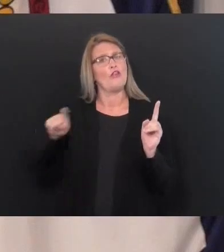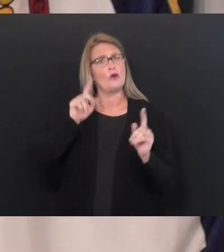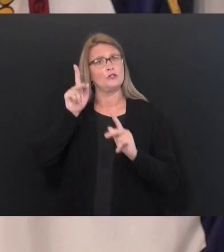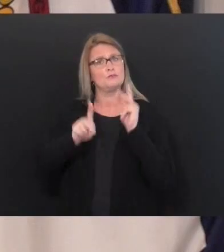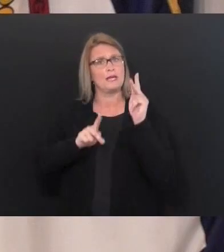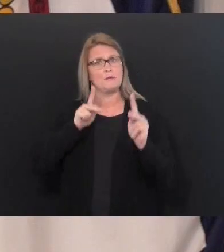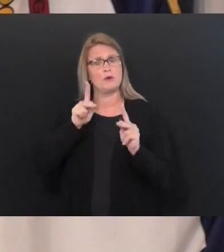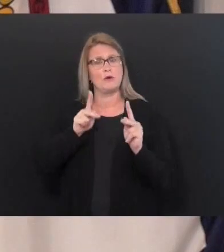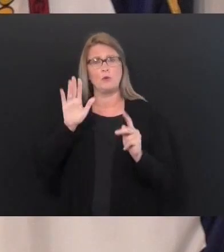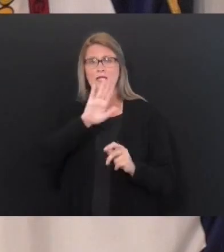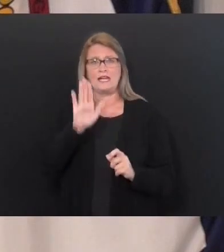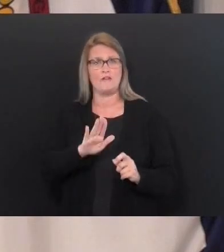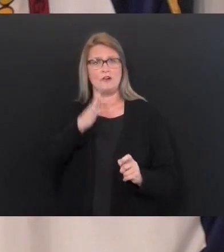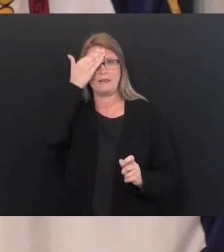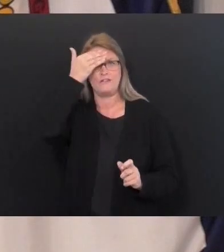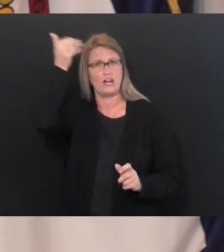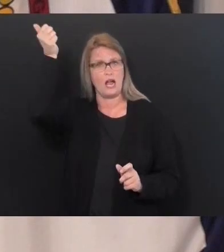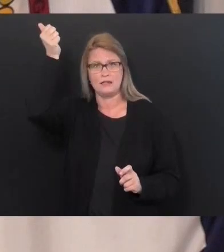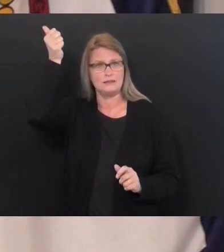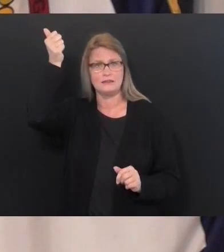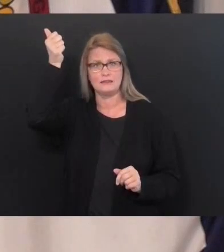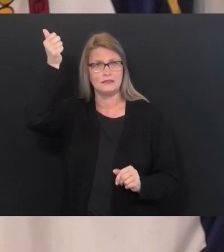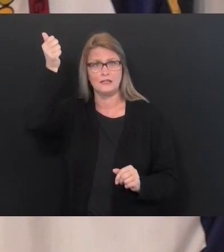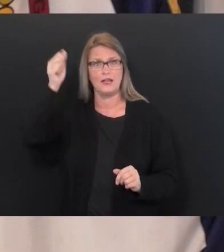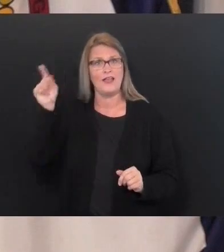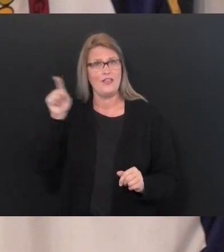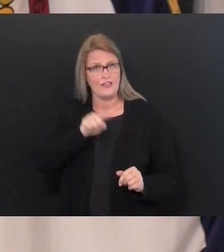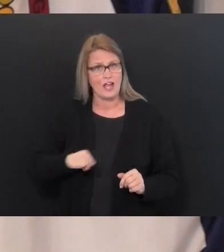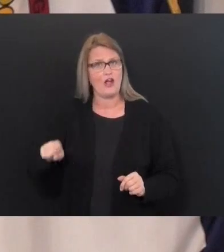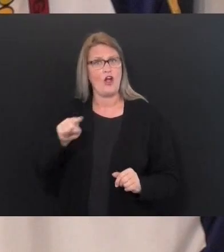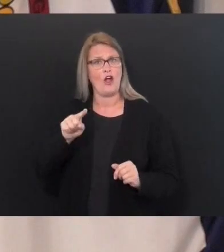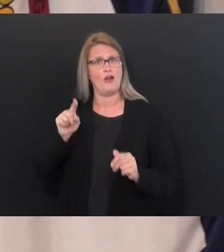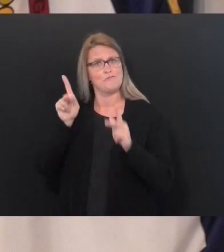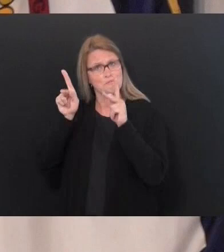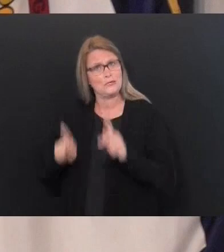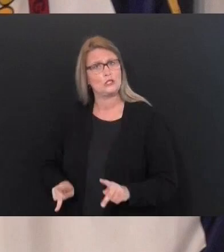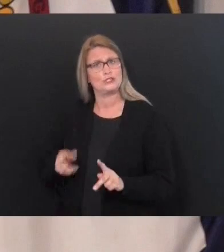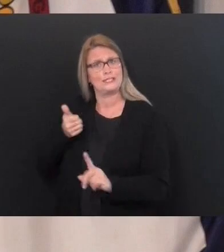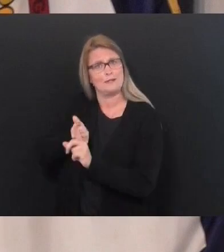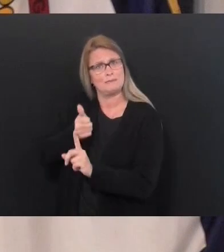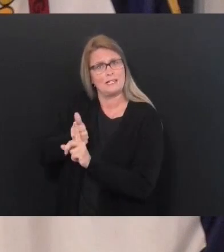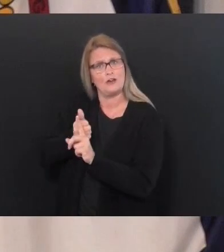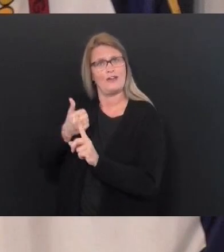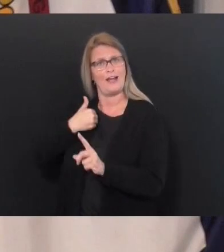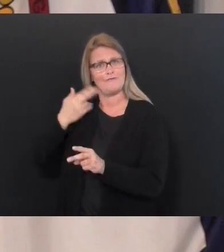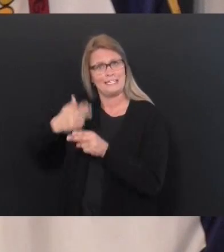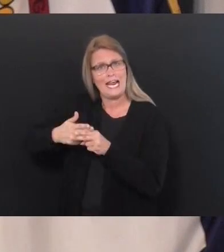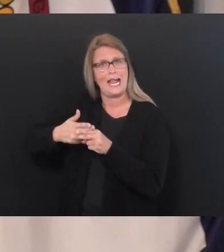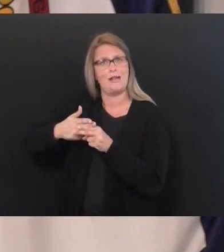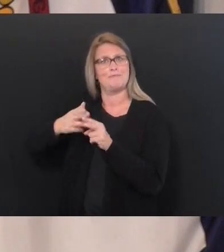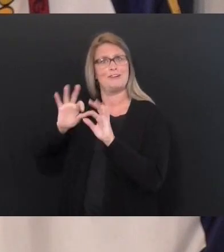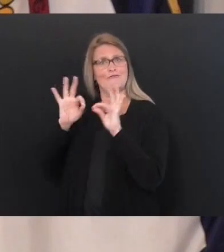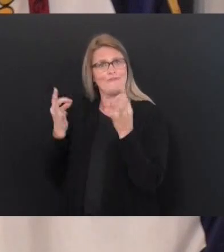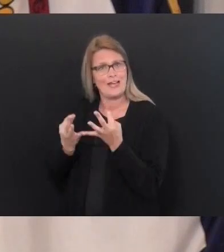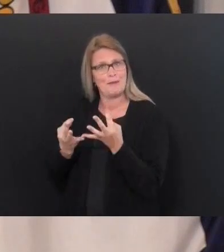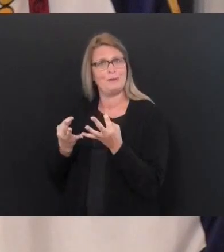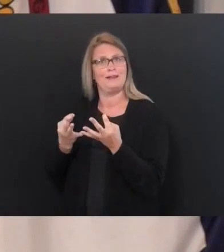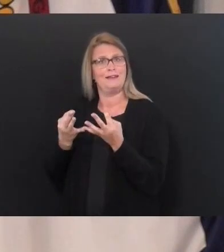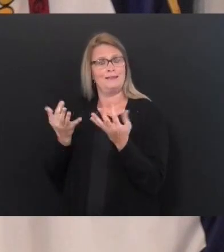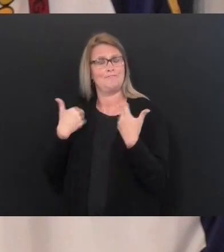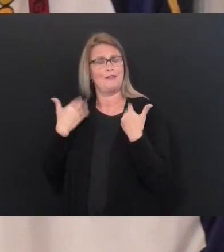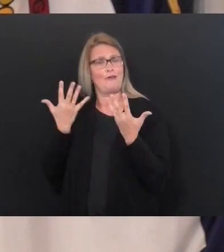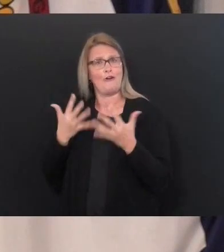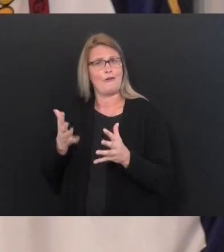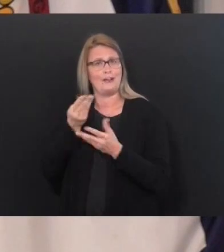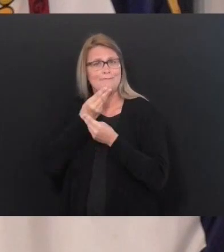will not be forgotten. They all have a name, they all have a family, they all have loved ones. We've been through it over and over and